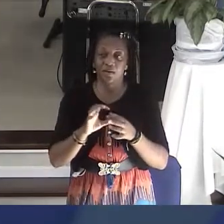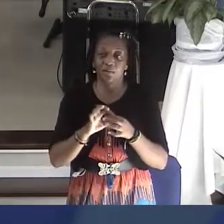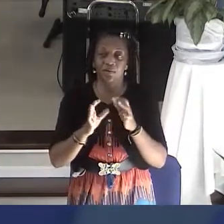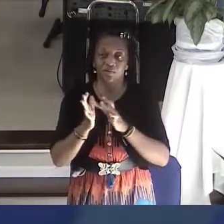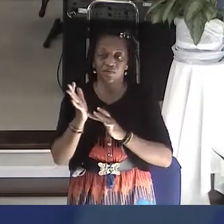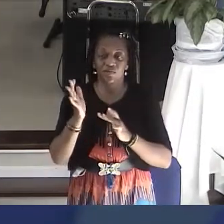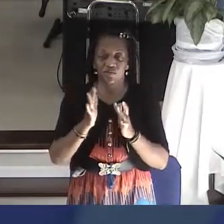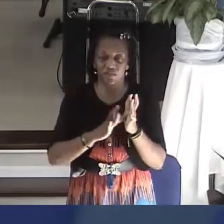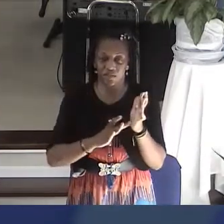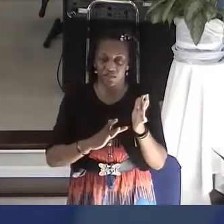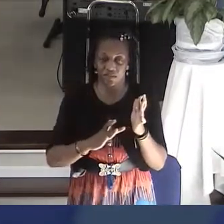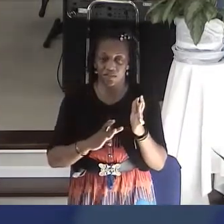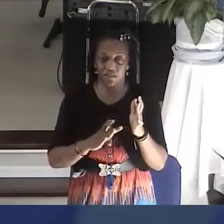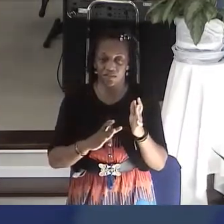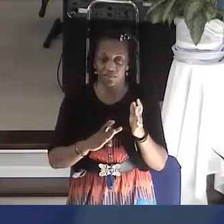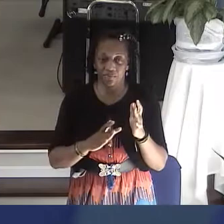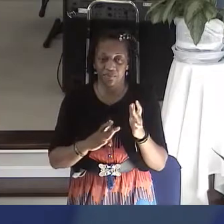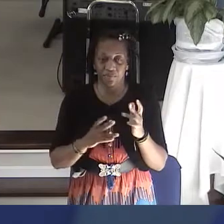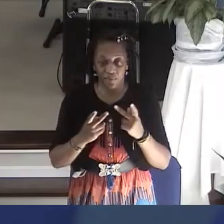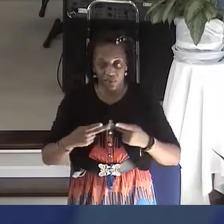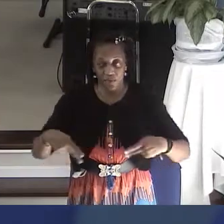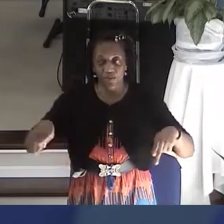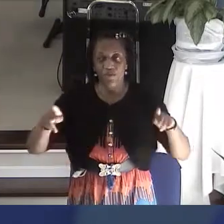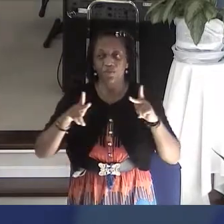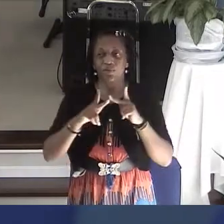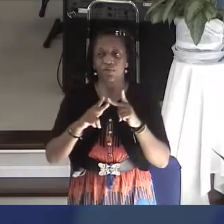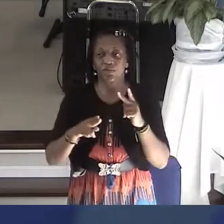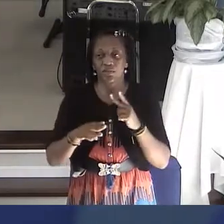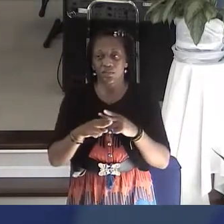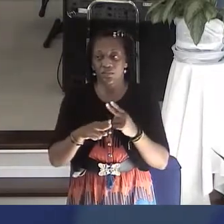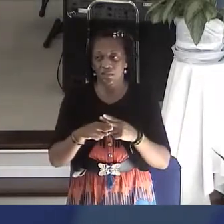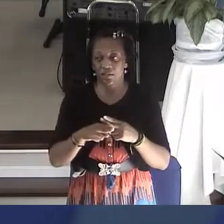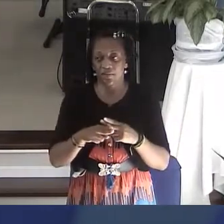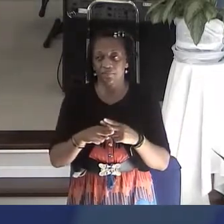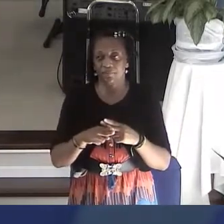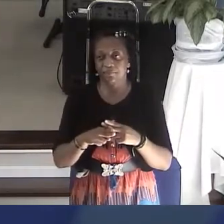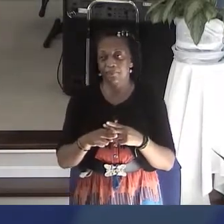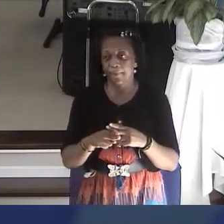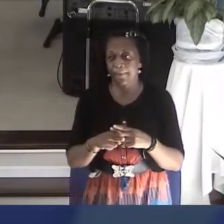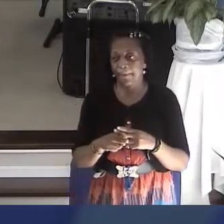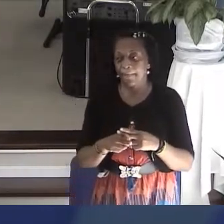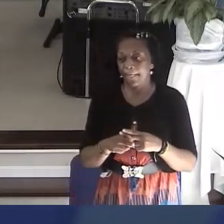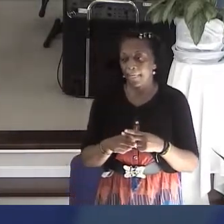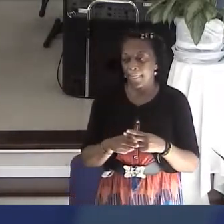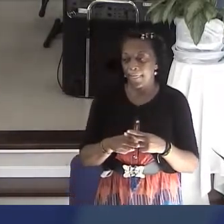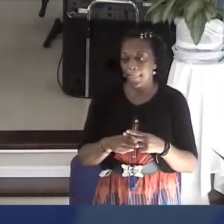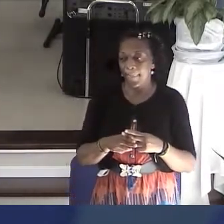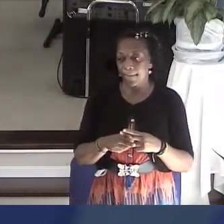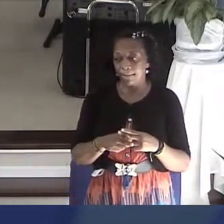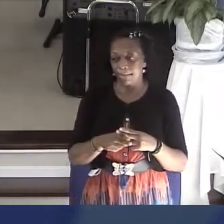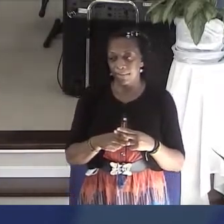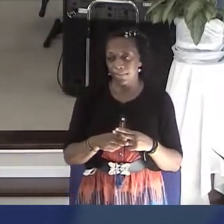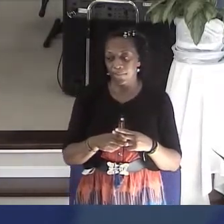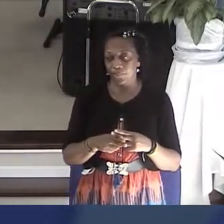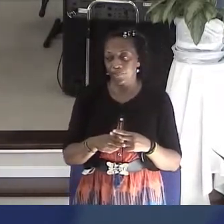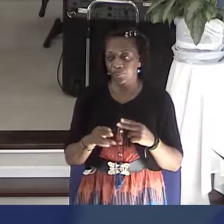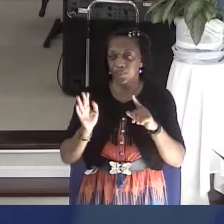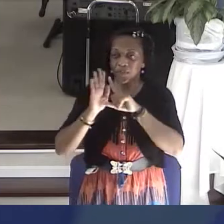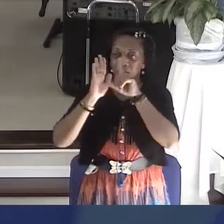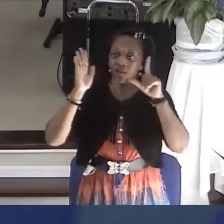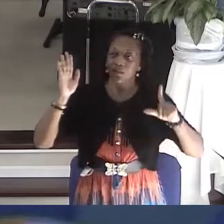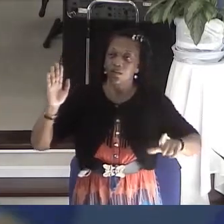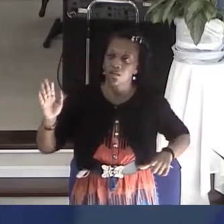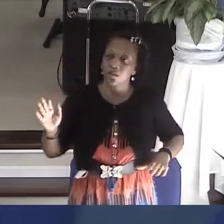Jesus Christ of Nazareth. God, we remember those who are not well this